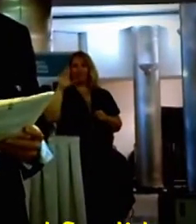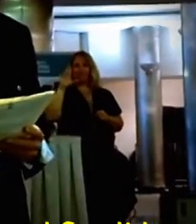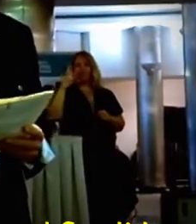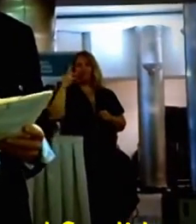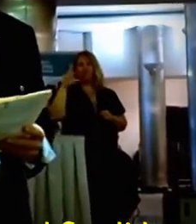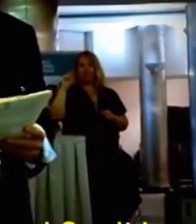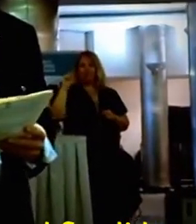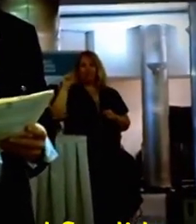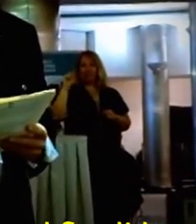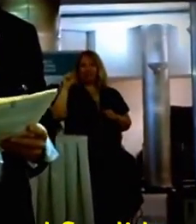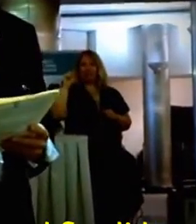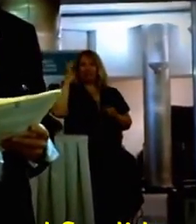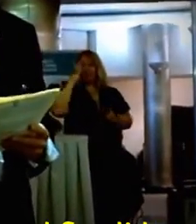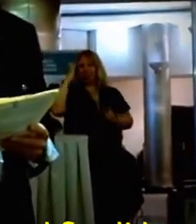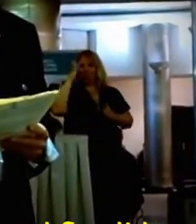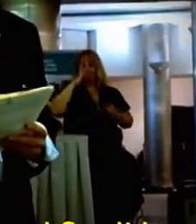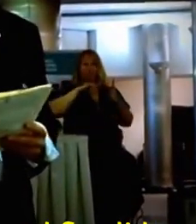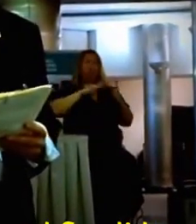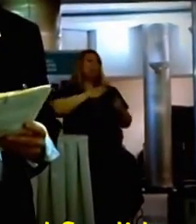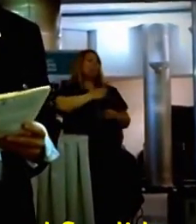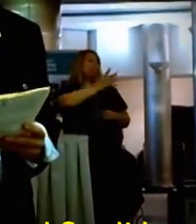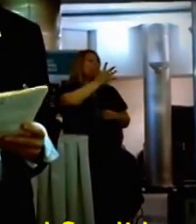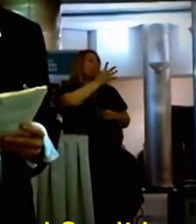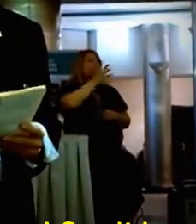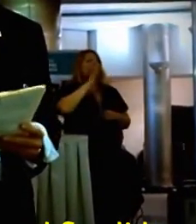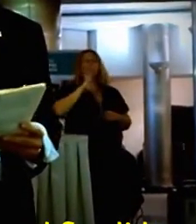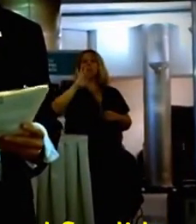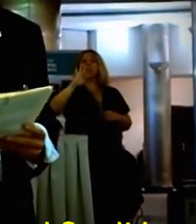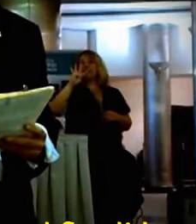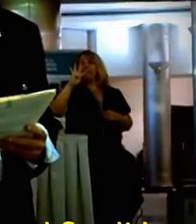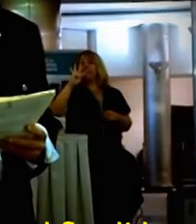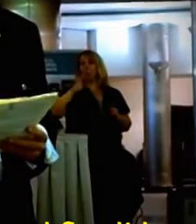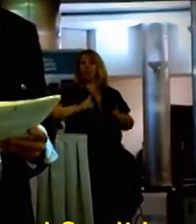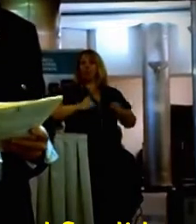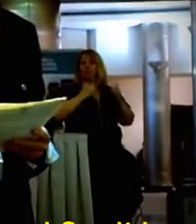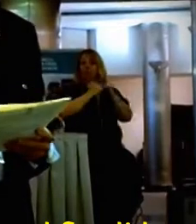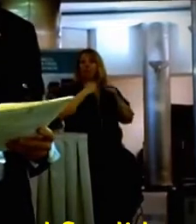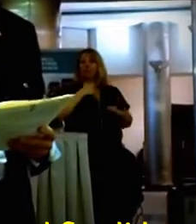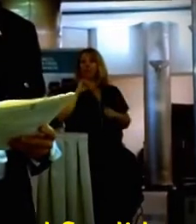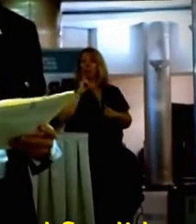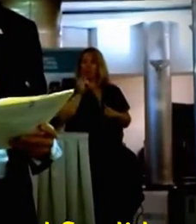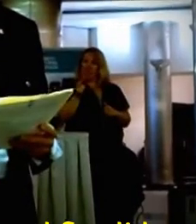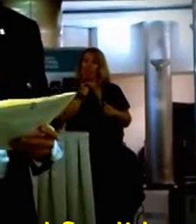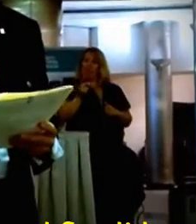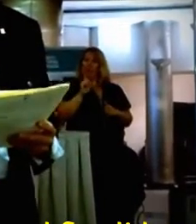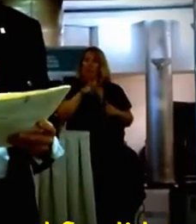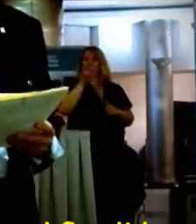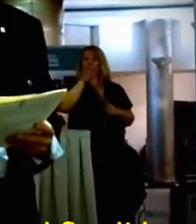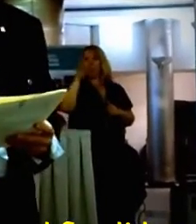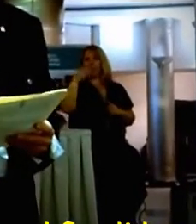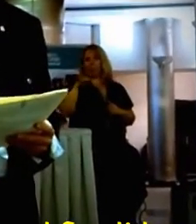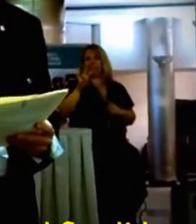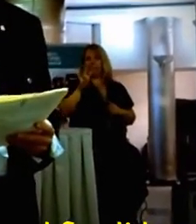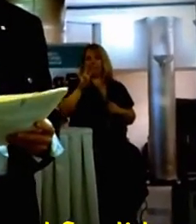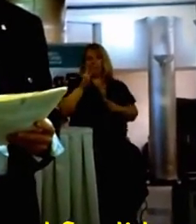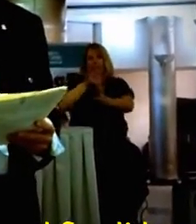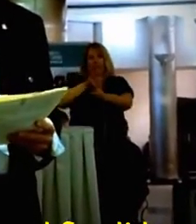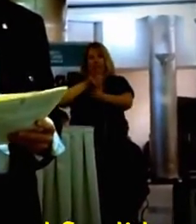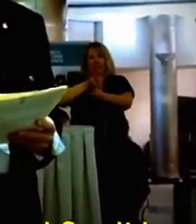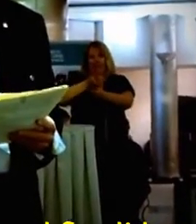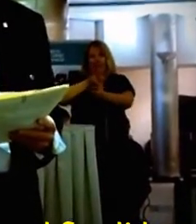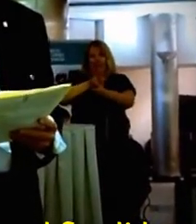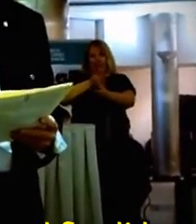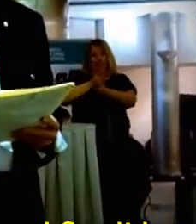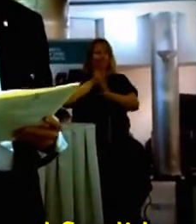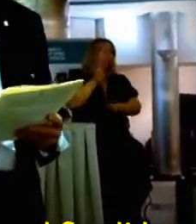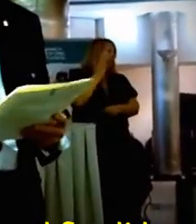a 94-year-old mother who lives with me, and they both need 24/7 caregivers. More than 30 years ago, I spent a lot of